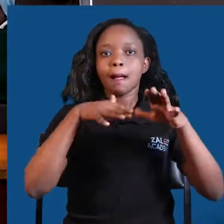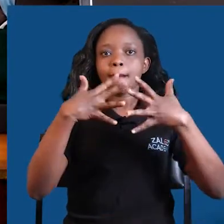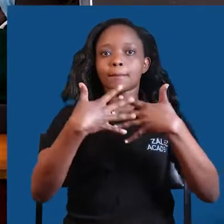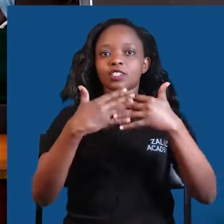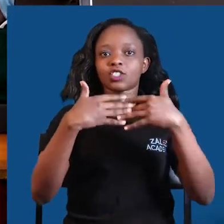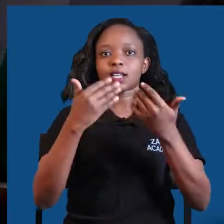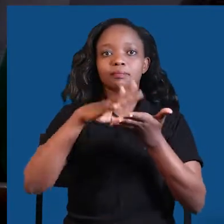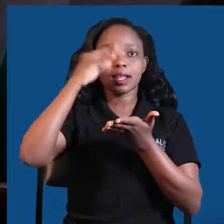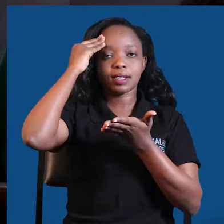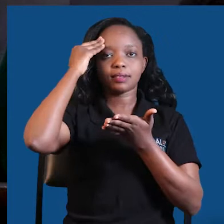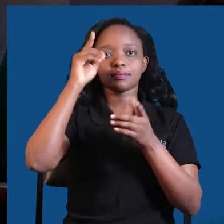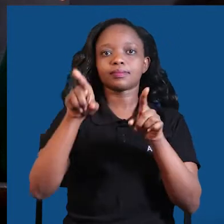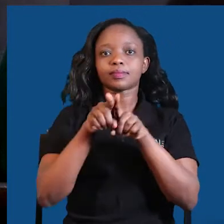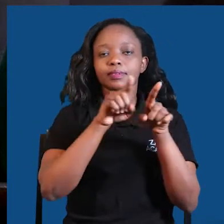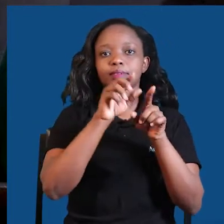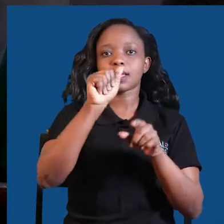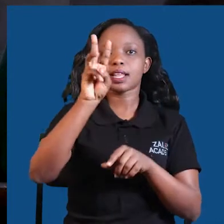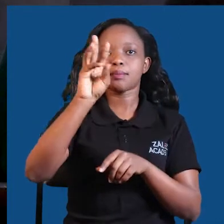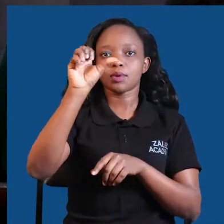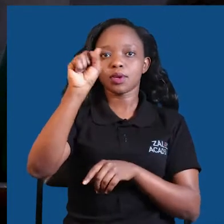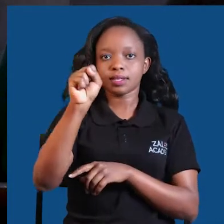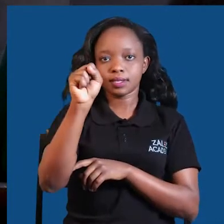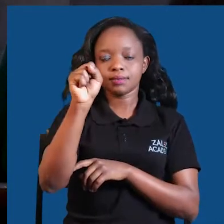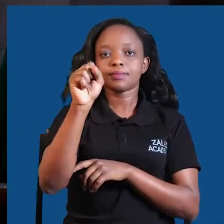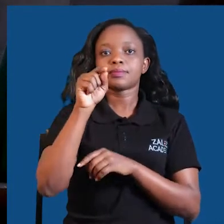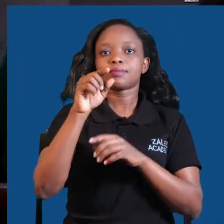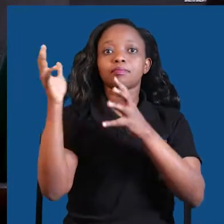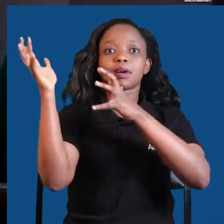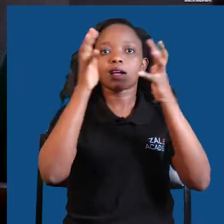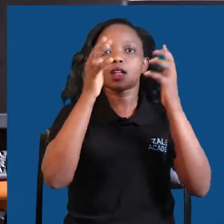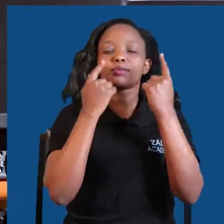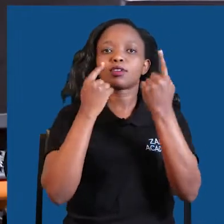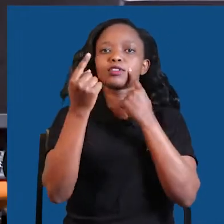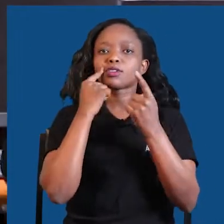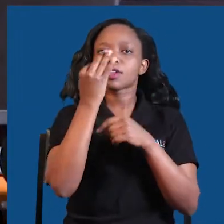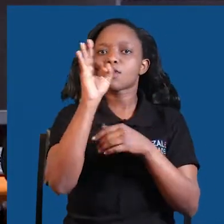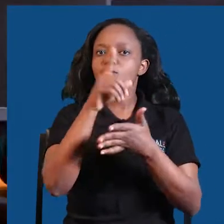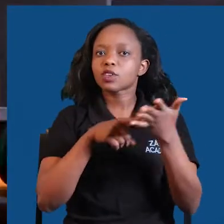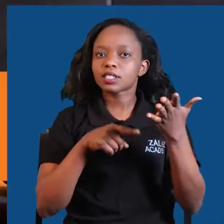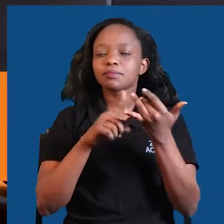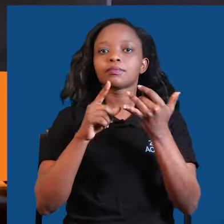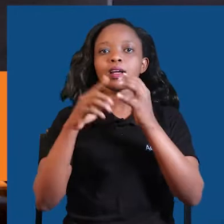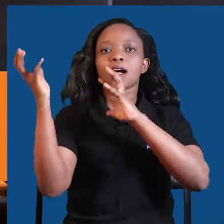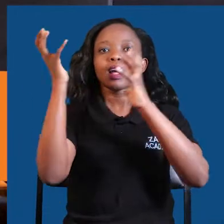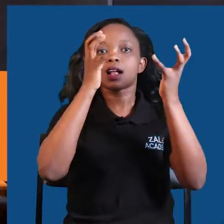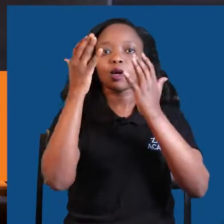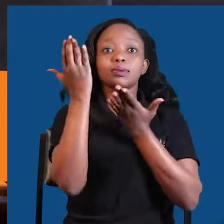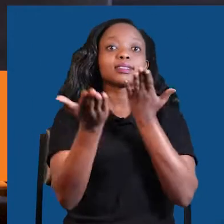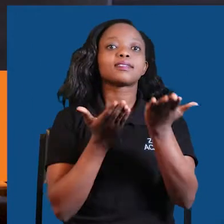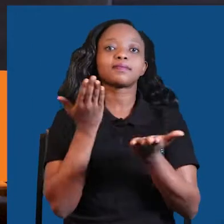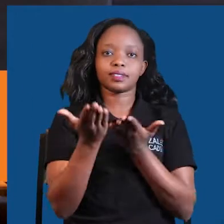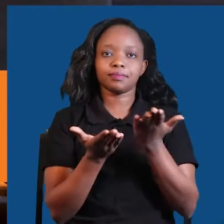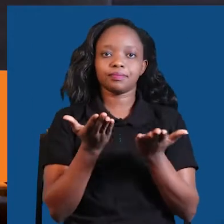learning models. And then AWS Cloud. AWS Cloud. We are talking of cloud as